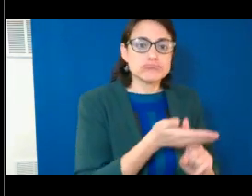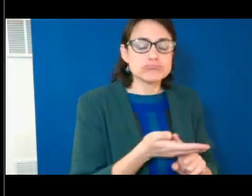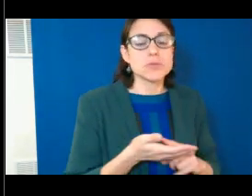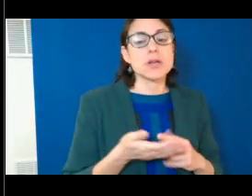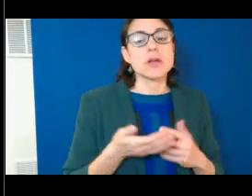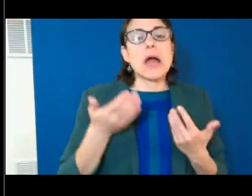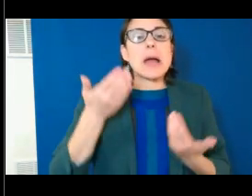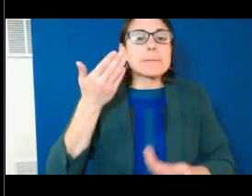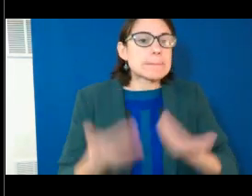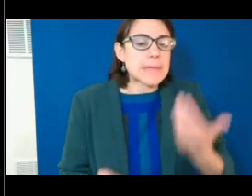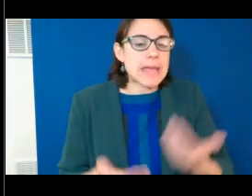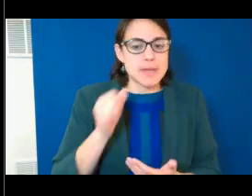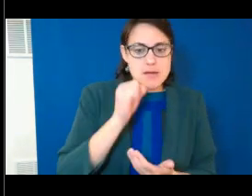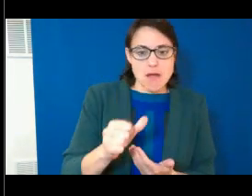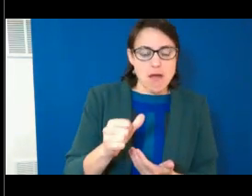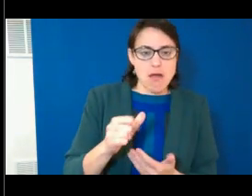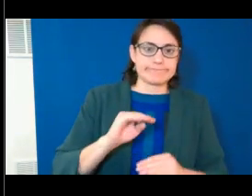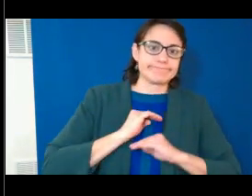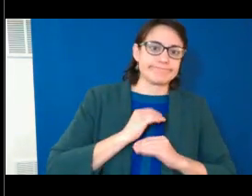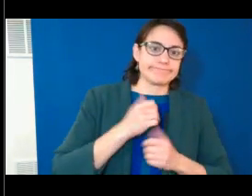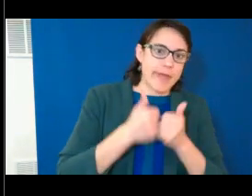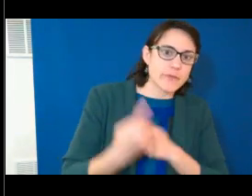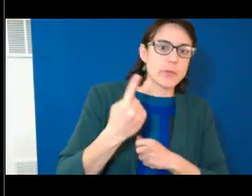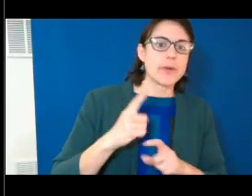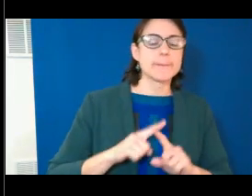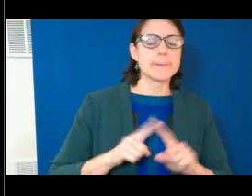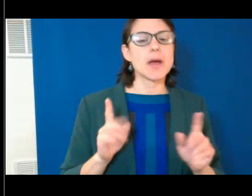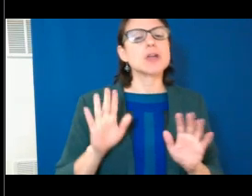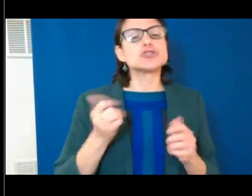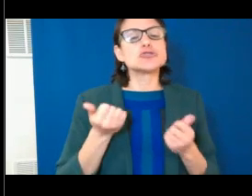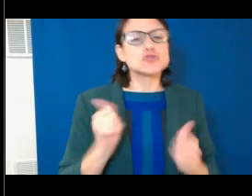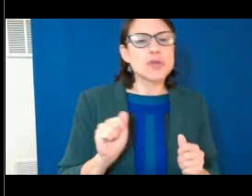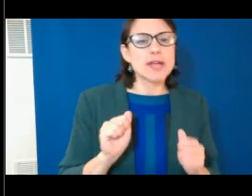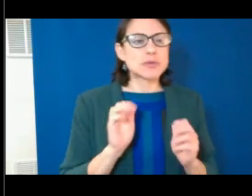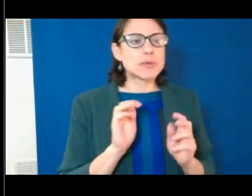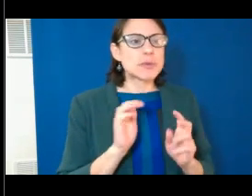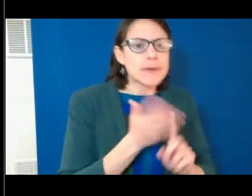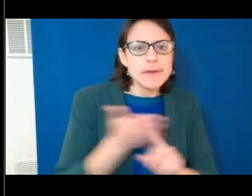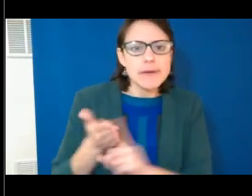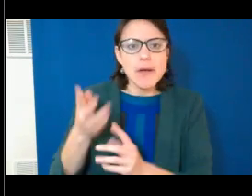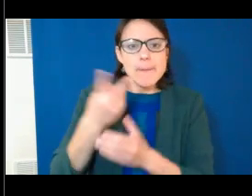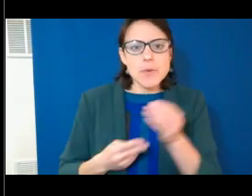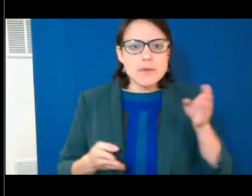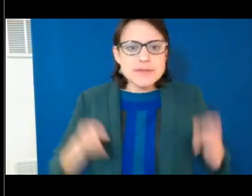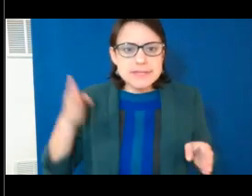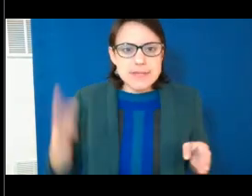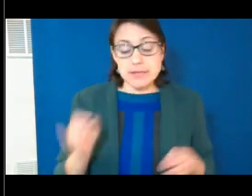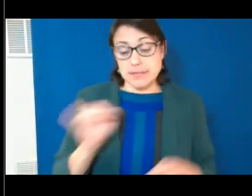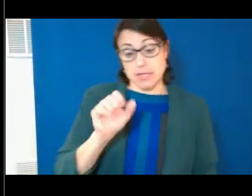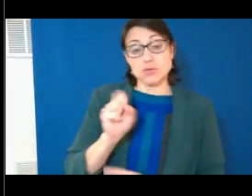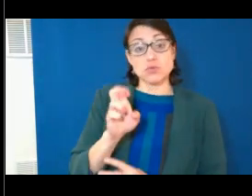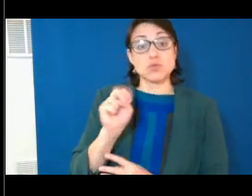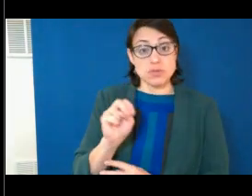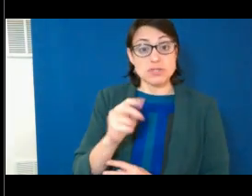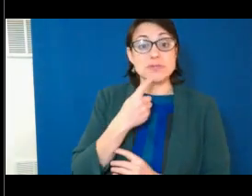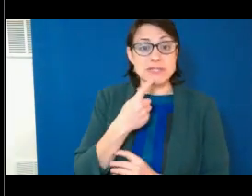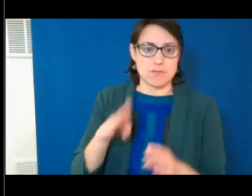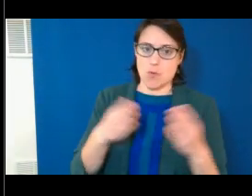but appealing to both sides. And like Susan was saying, opening up those dialogues as long as folks are in